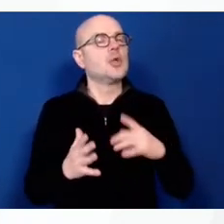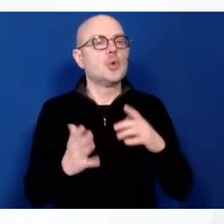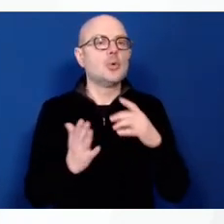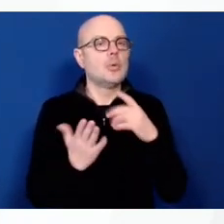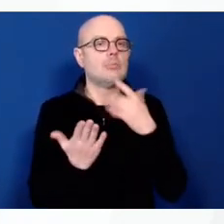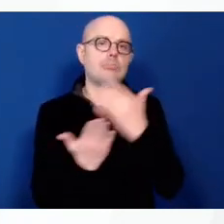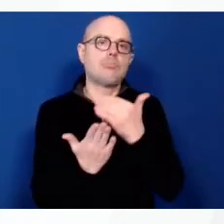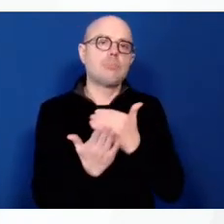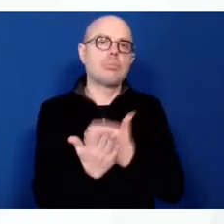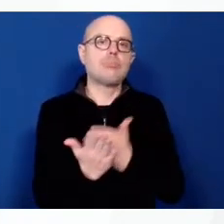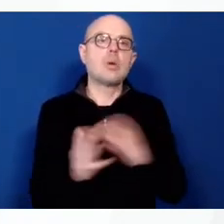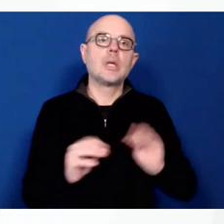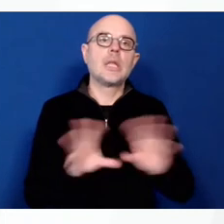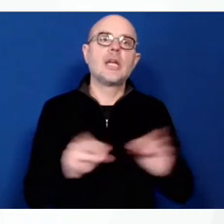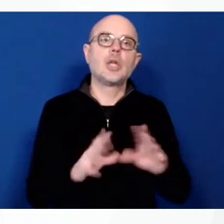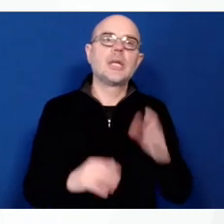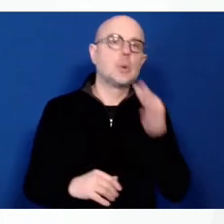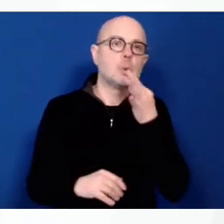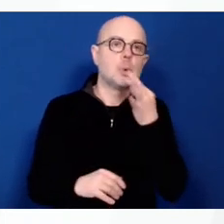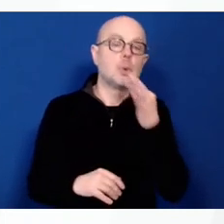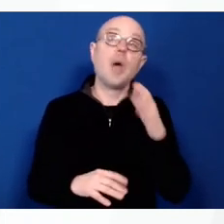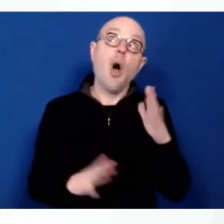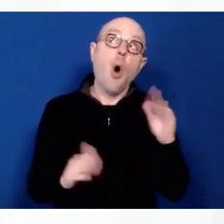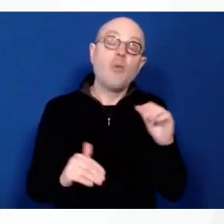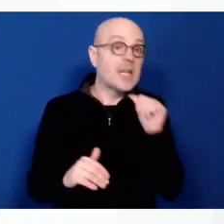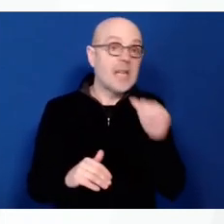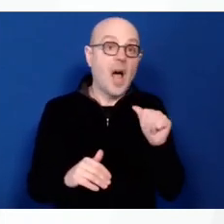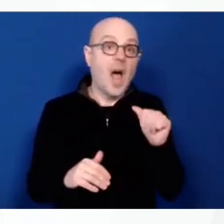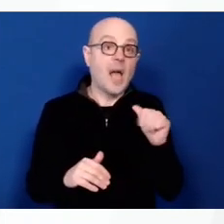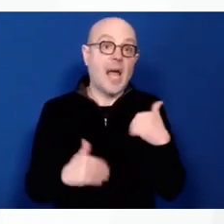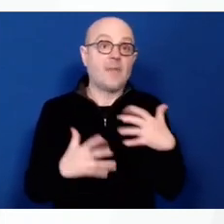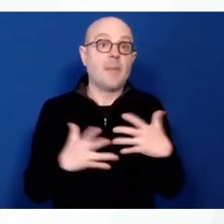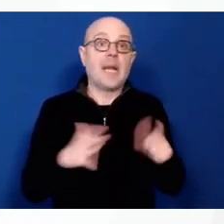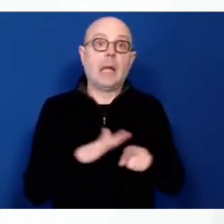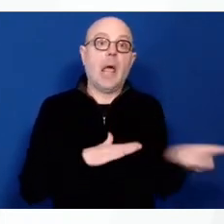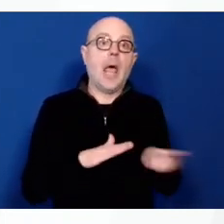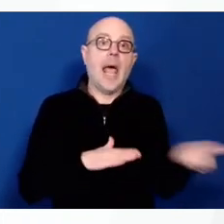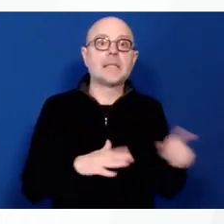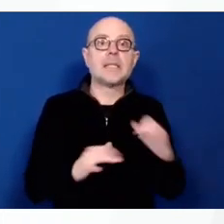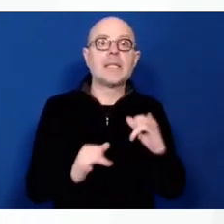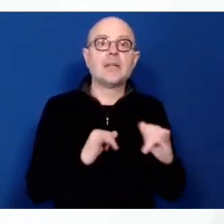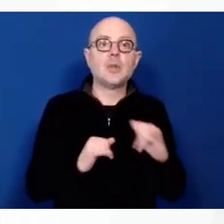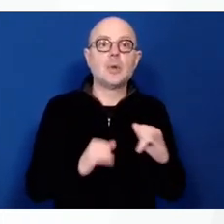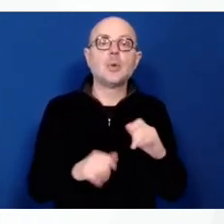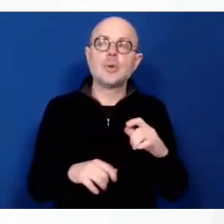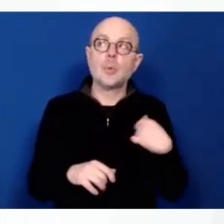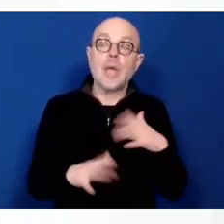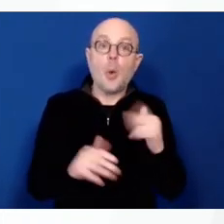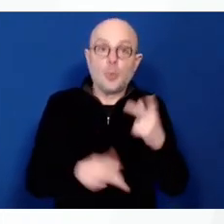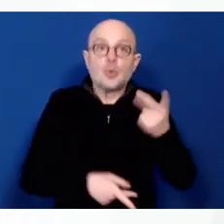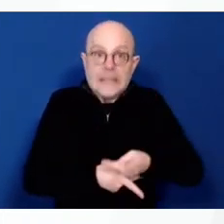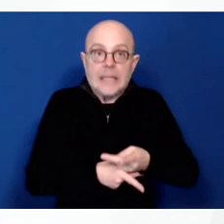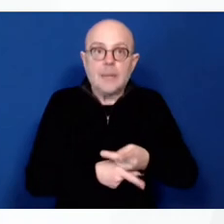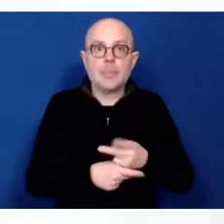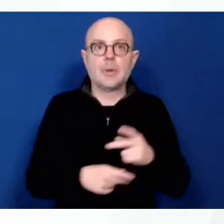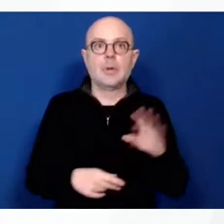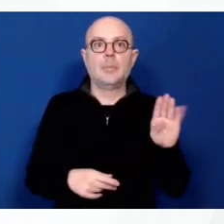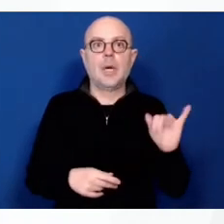too many exit interviews to conduct. We're going to be working harder to make sure that faculty, especially faculty of color, choose to stay